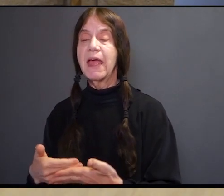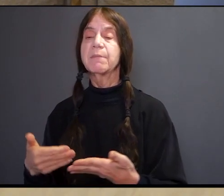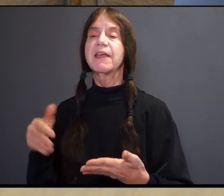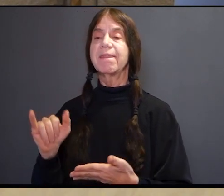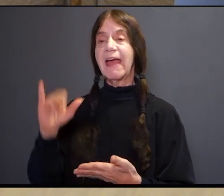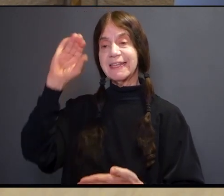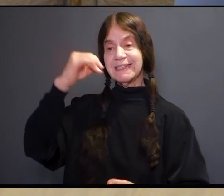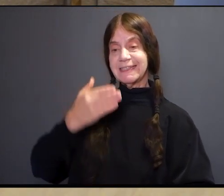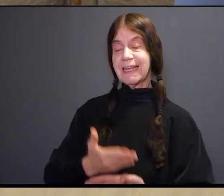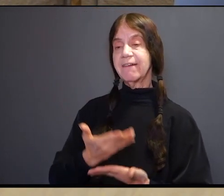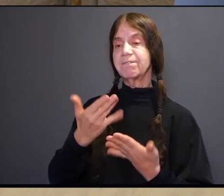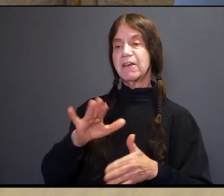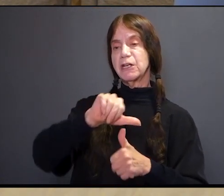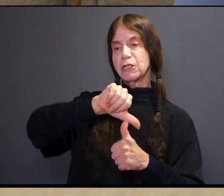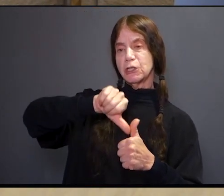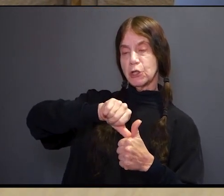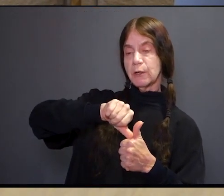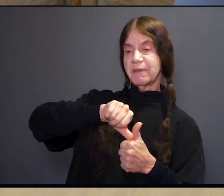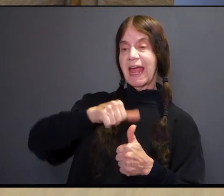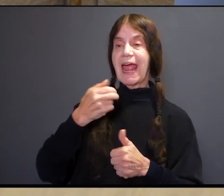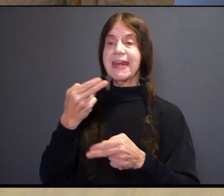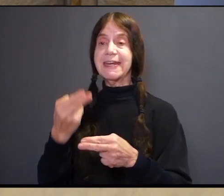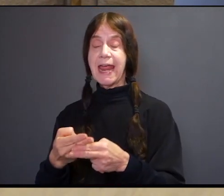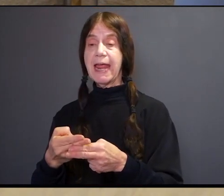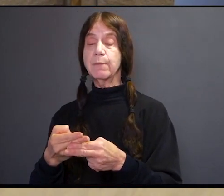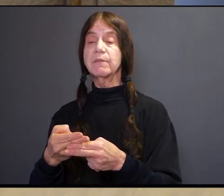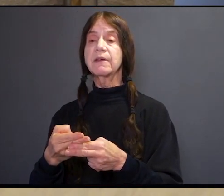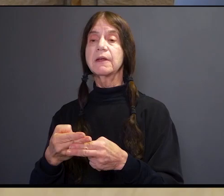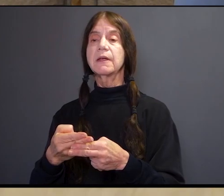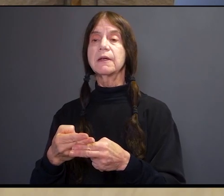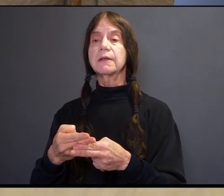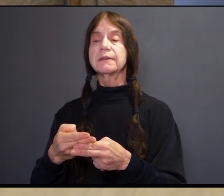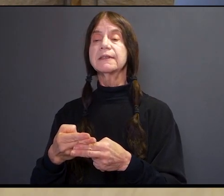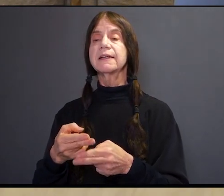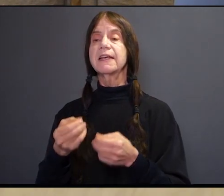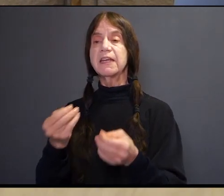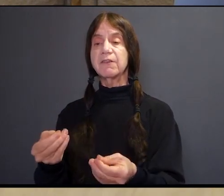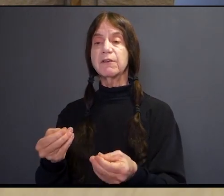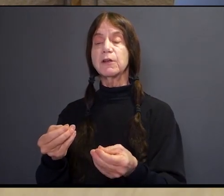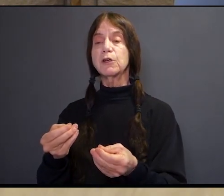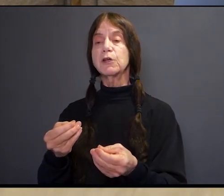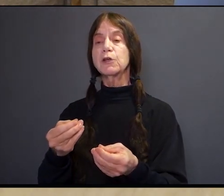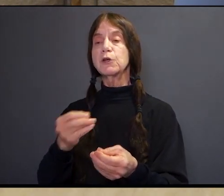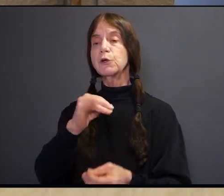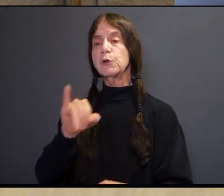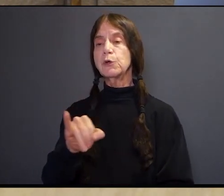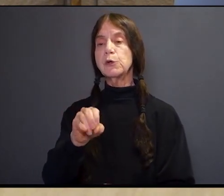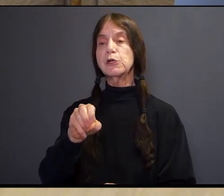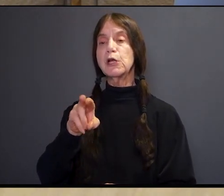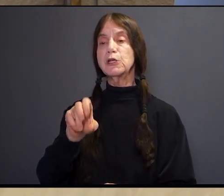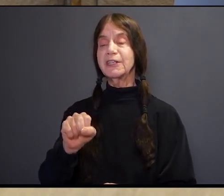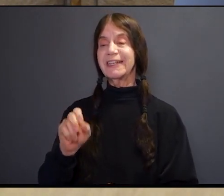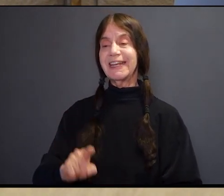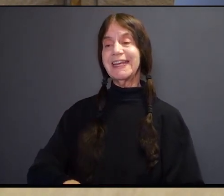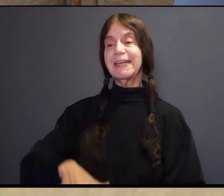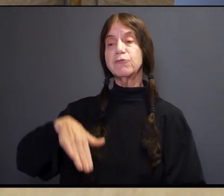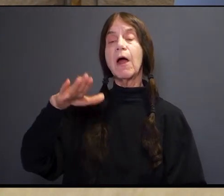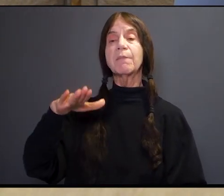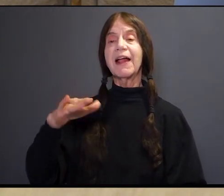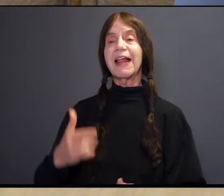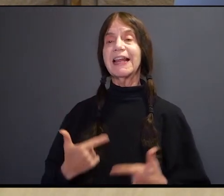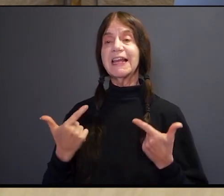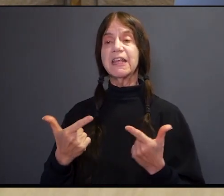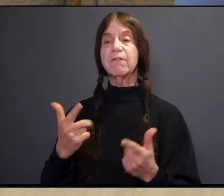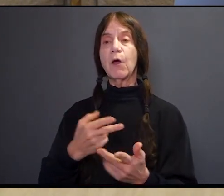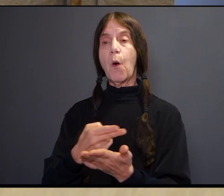son was circumcised and named Jesus, and went on to live a perfect life,